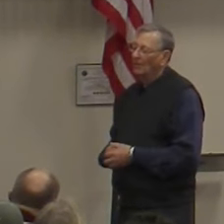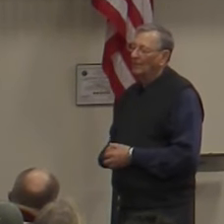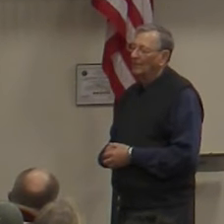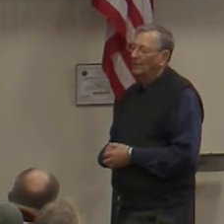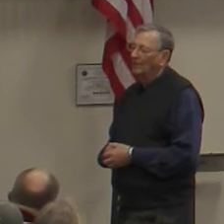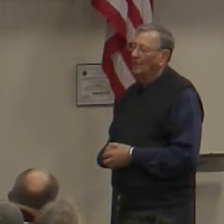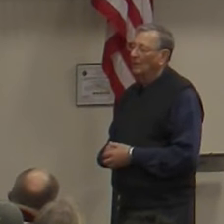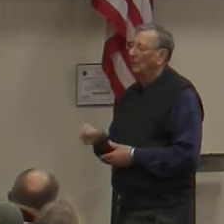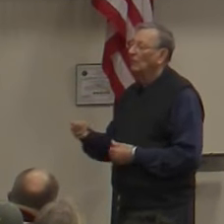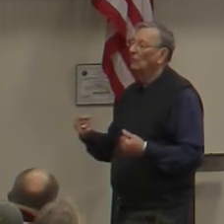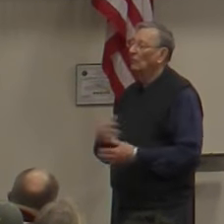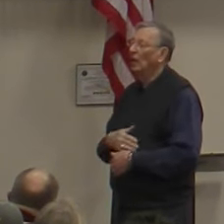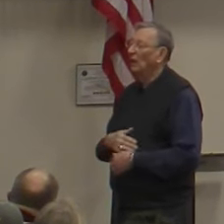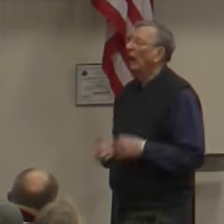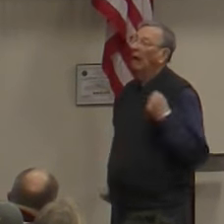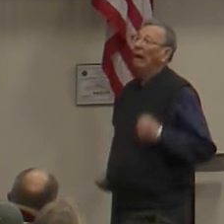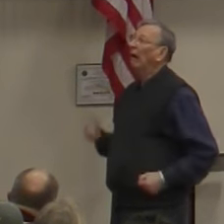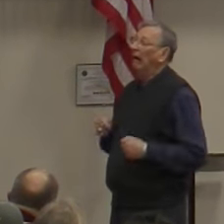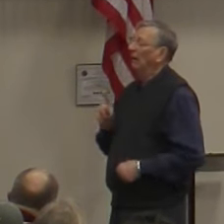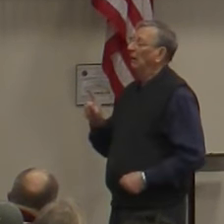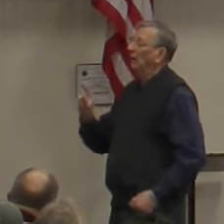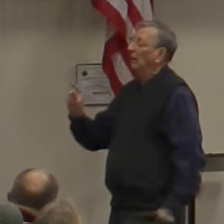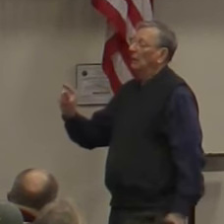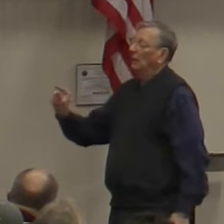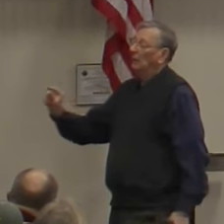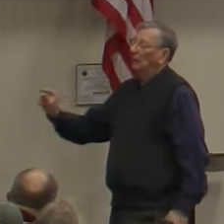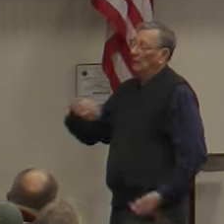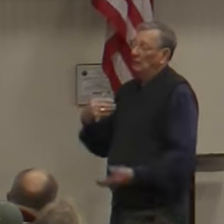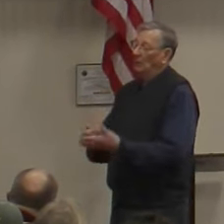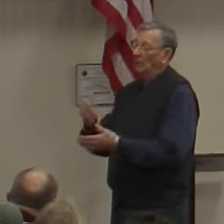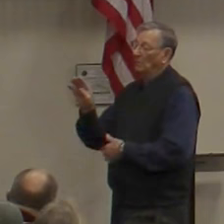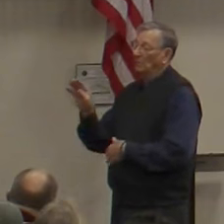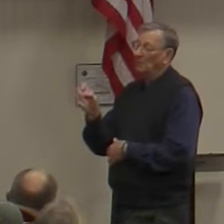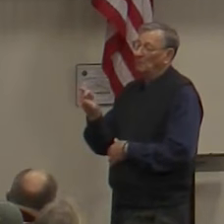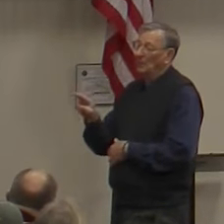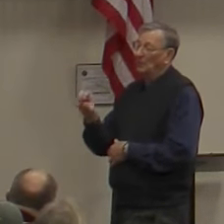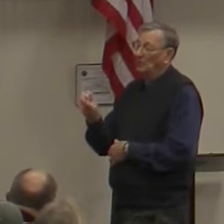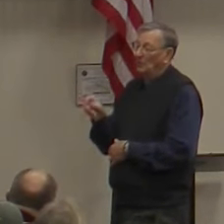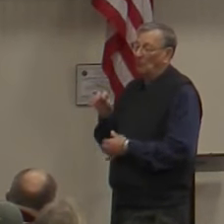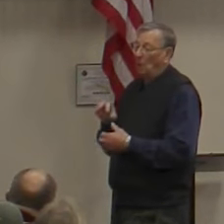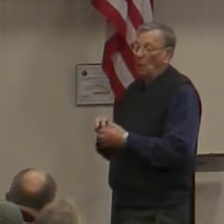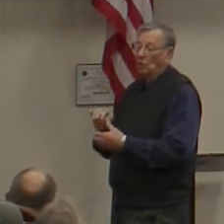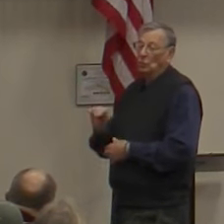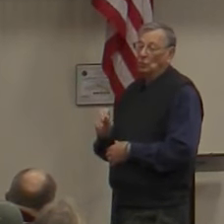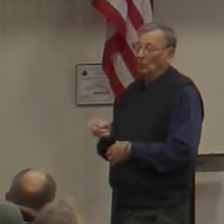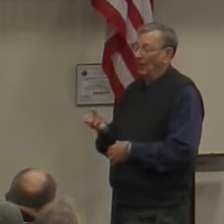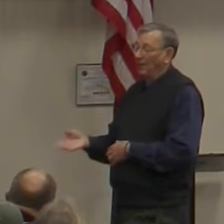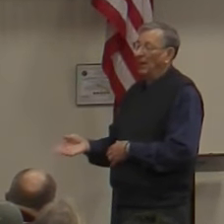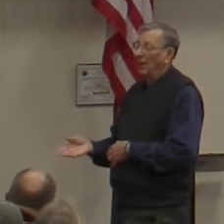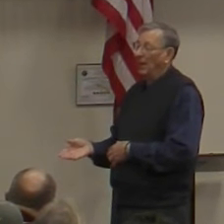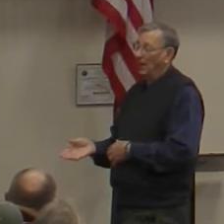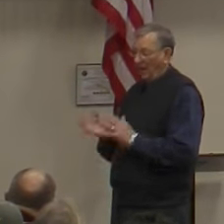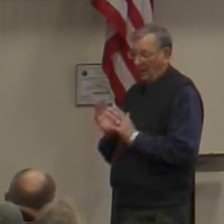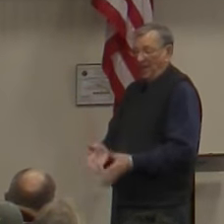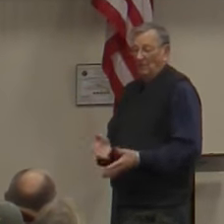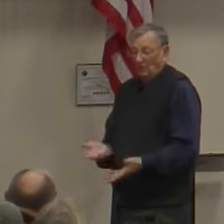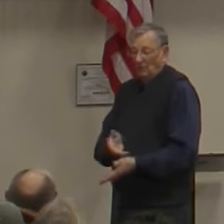was afraid. He arose and ran for his life and came to Beersheba, which belongs to Judah, and there he left his